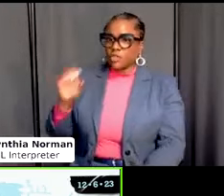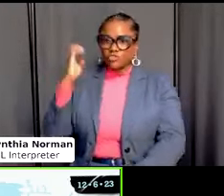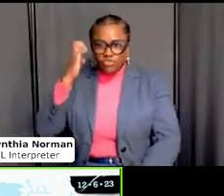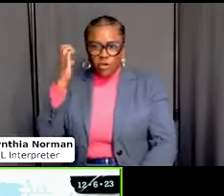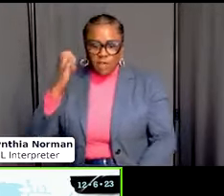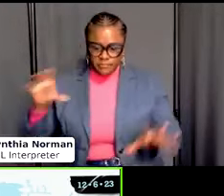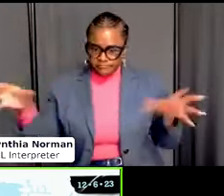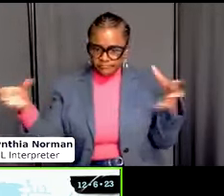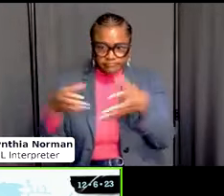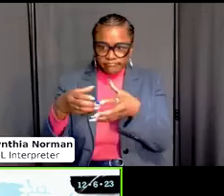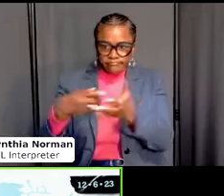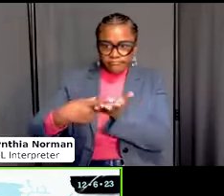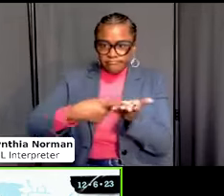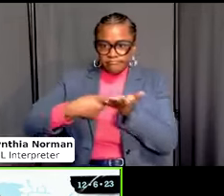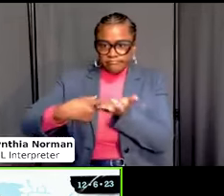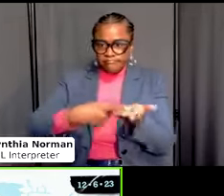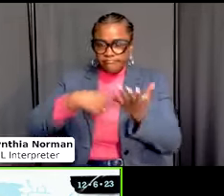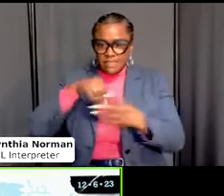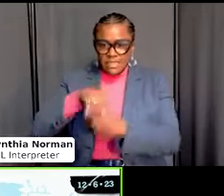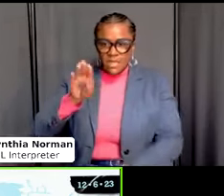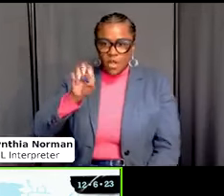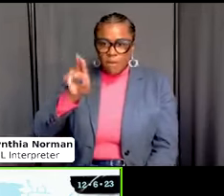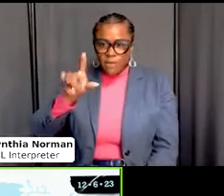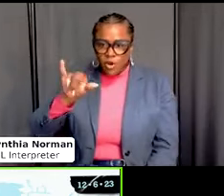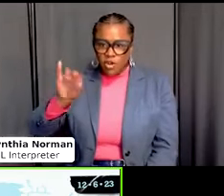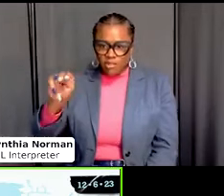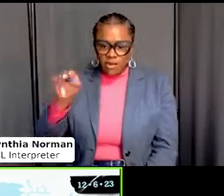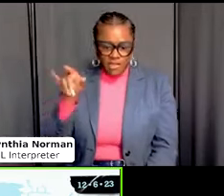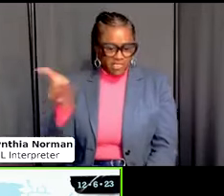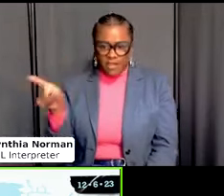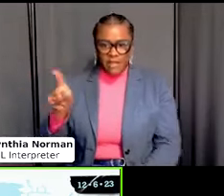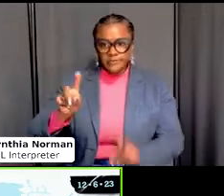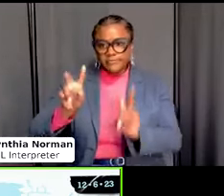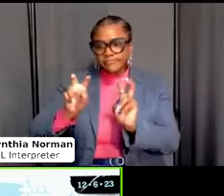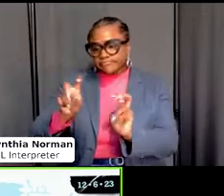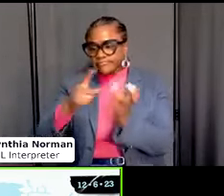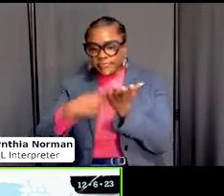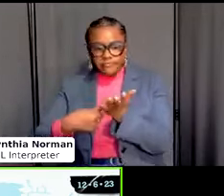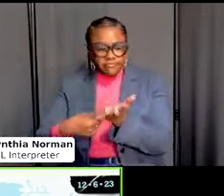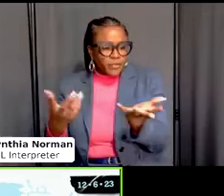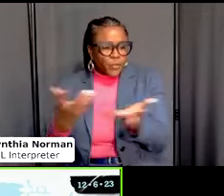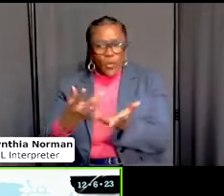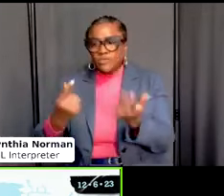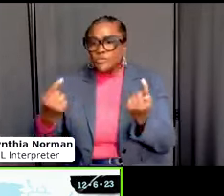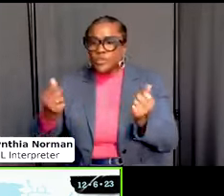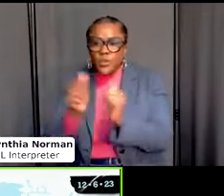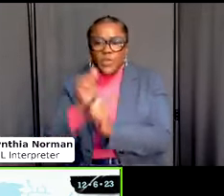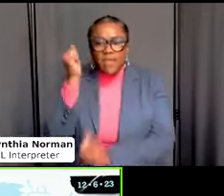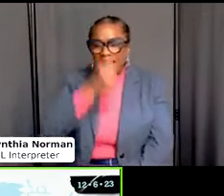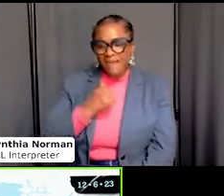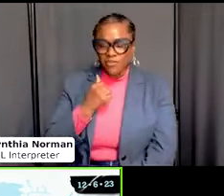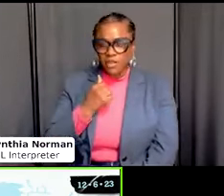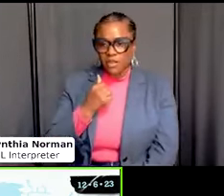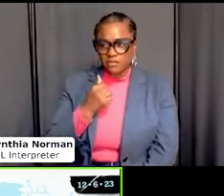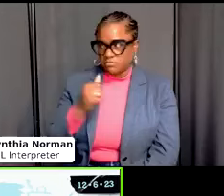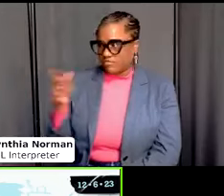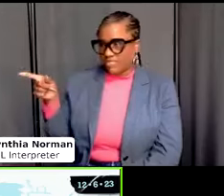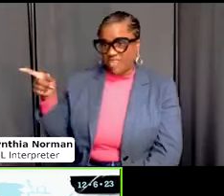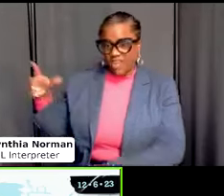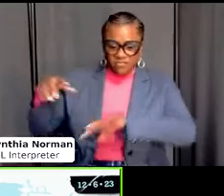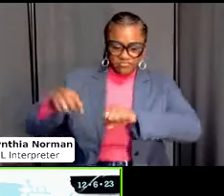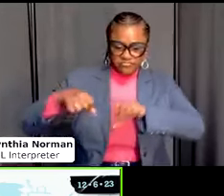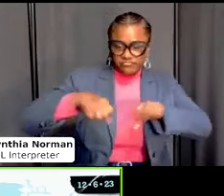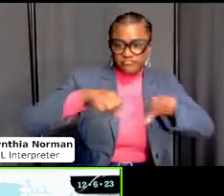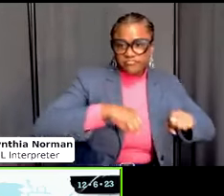together in Berlin and carved up Africa. So we know that the borders of Africa are colonized or are made